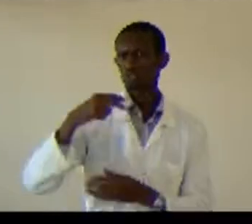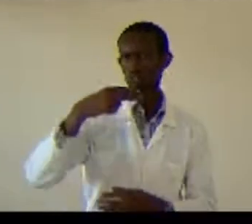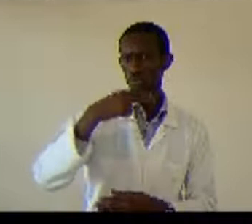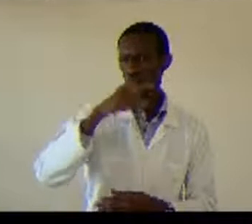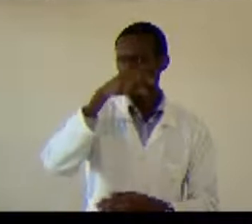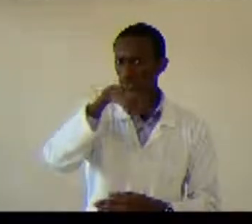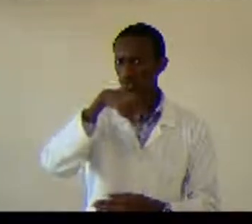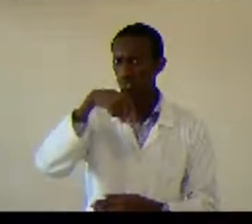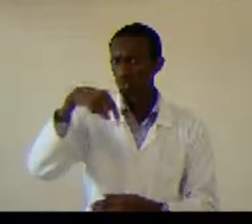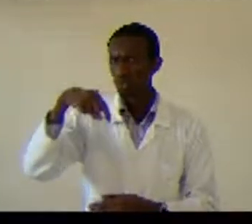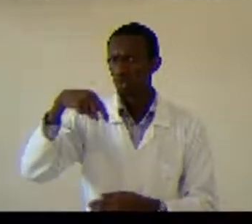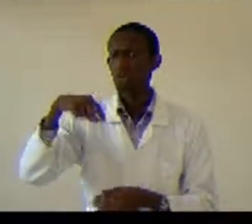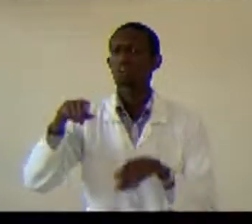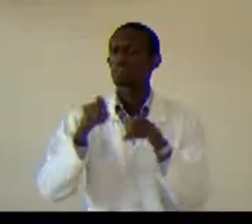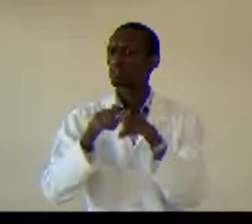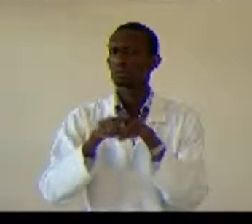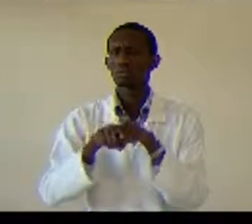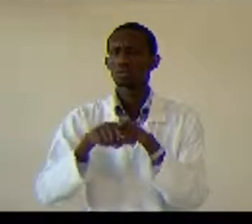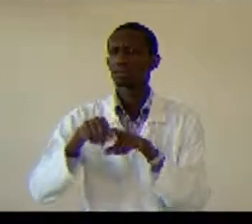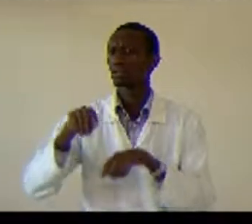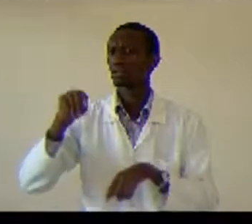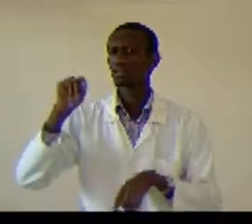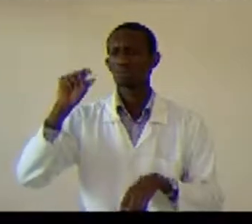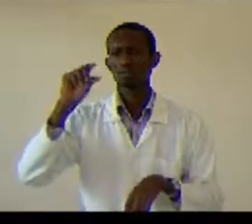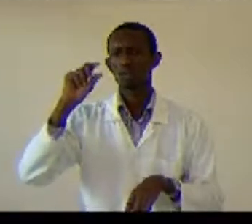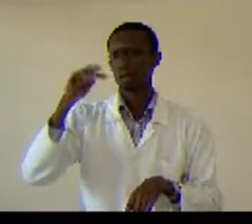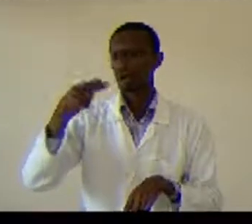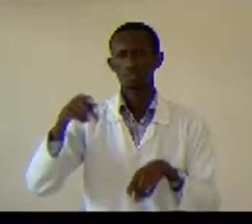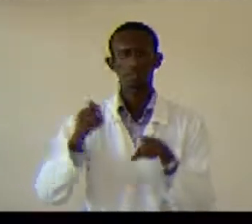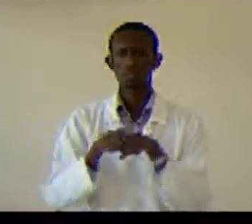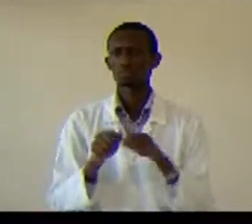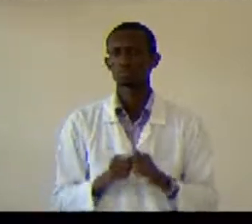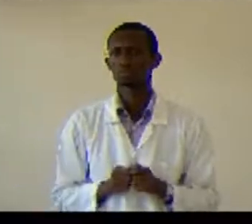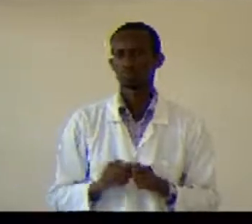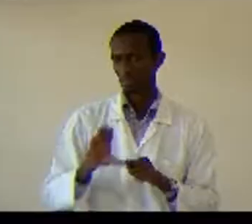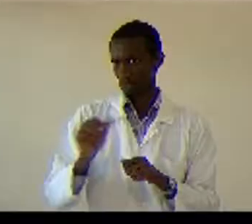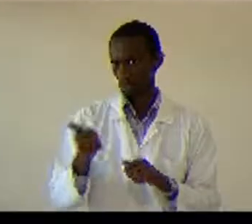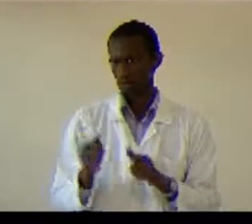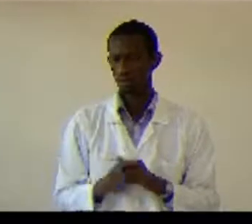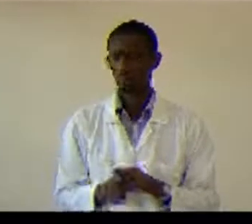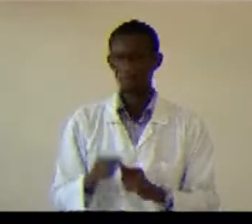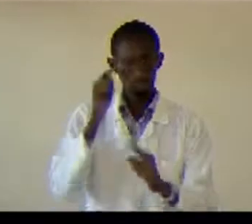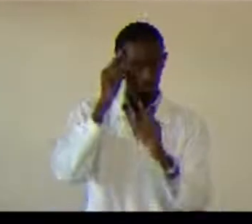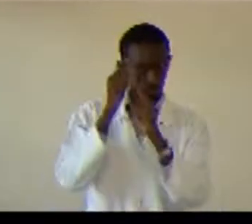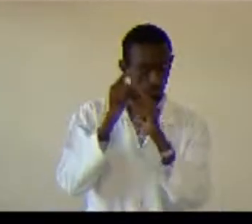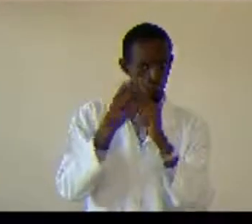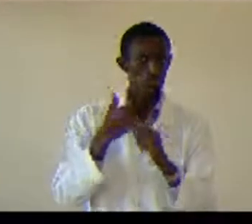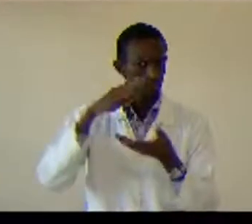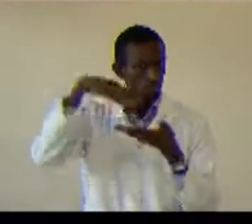of heat, which is in joules. Remember that? Another objective that we wanted to